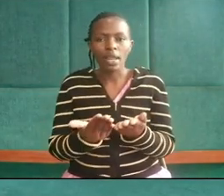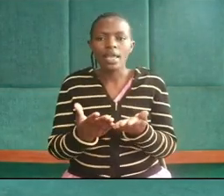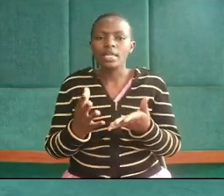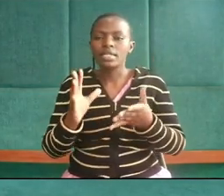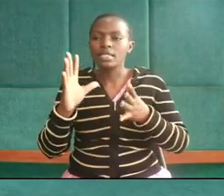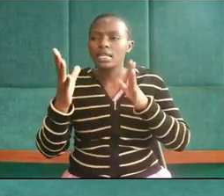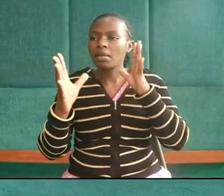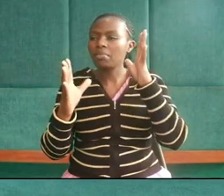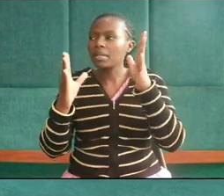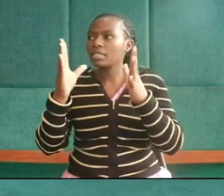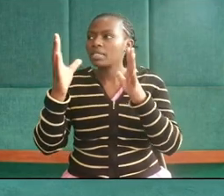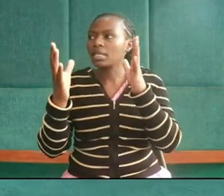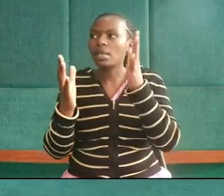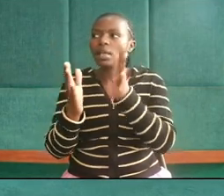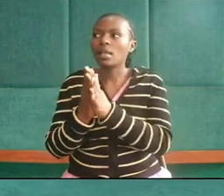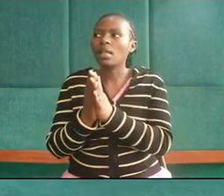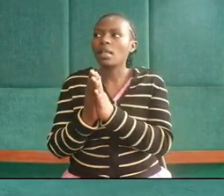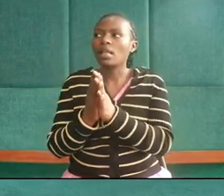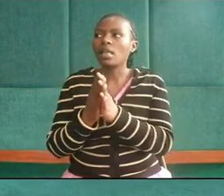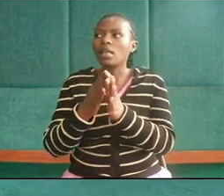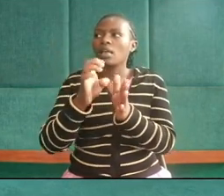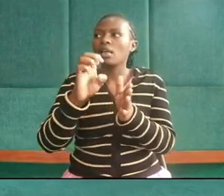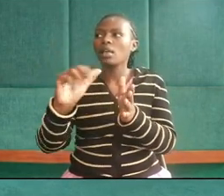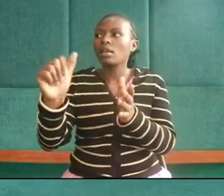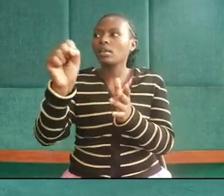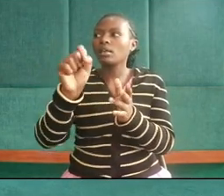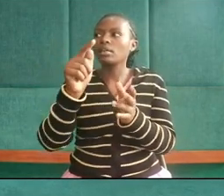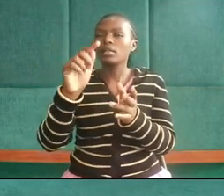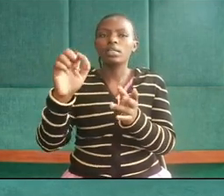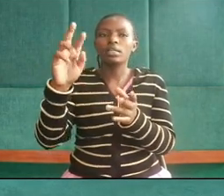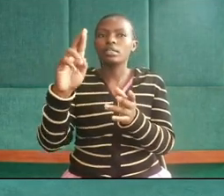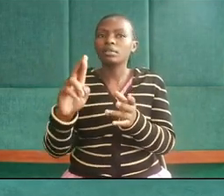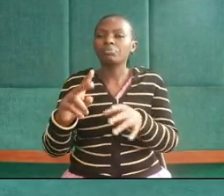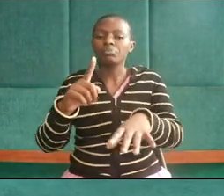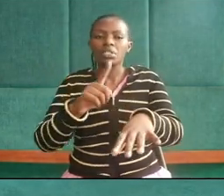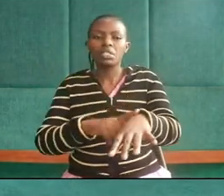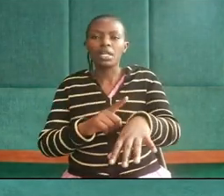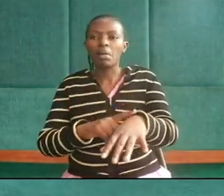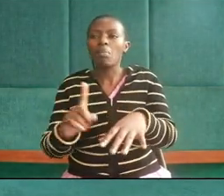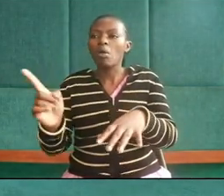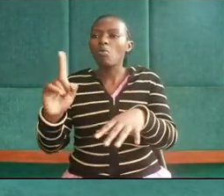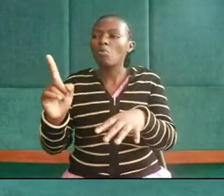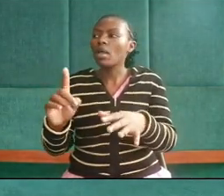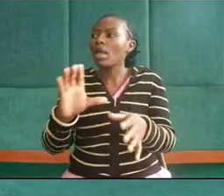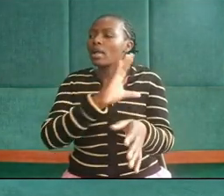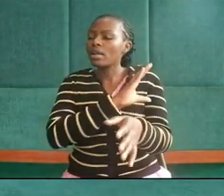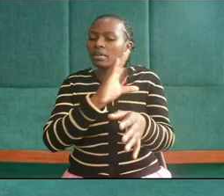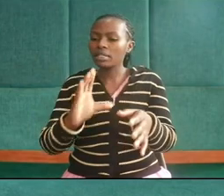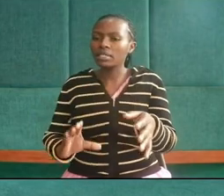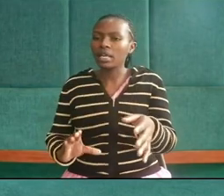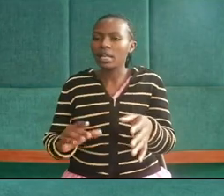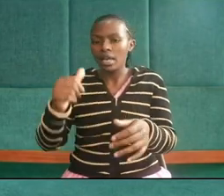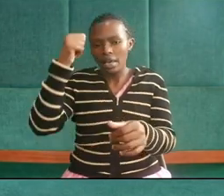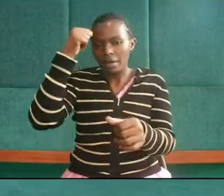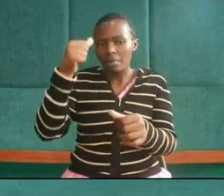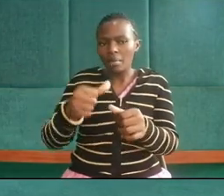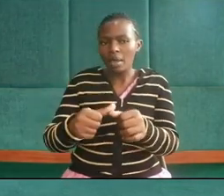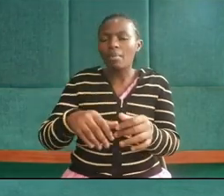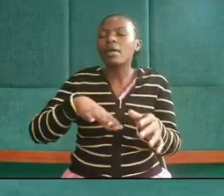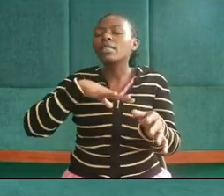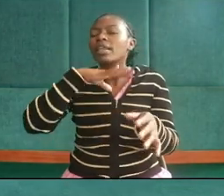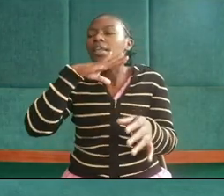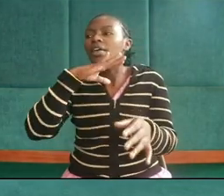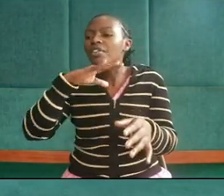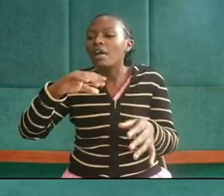celebrating Easter. Easter is a time where Christians remember the death and